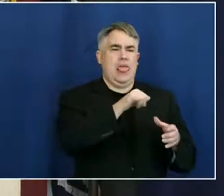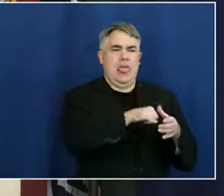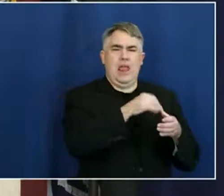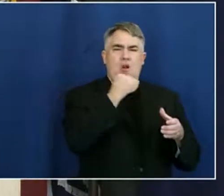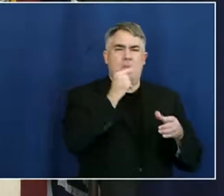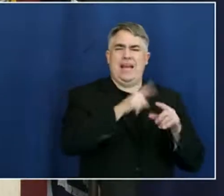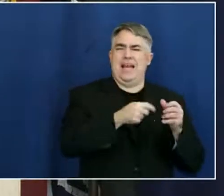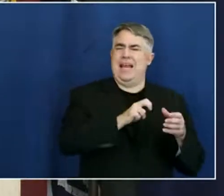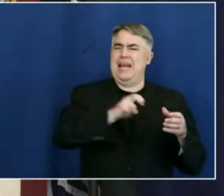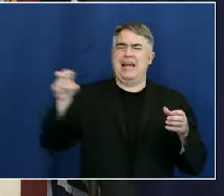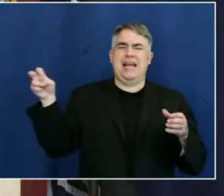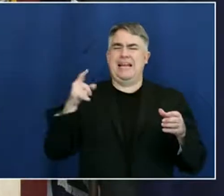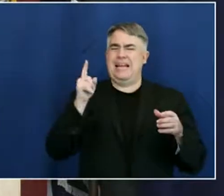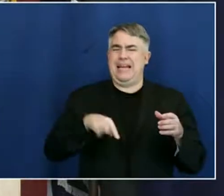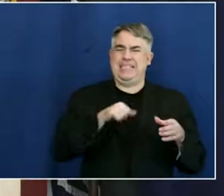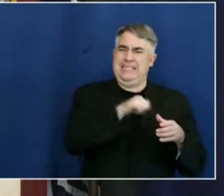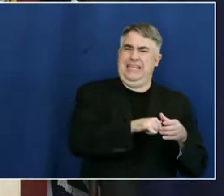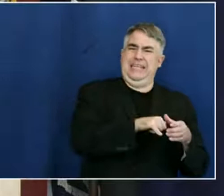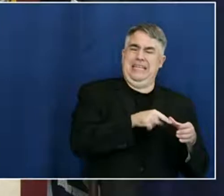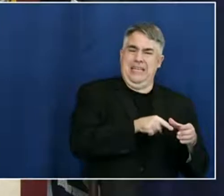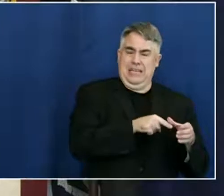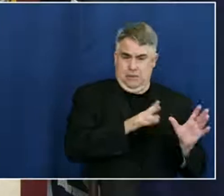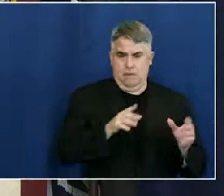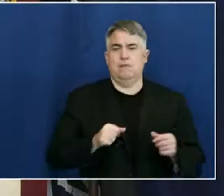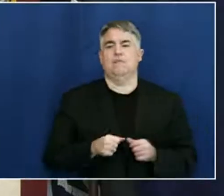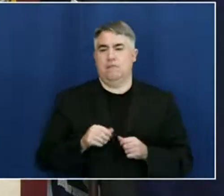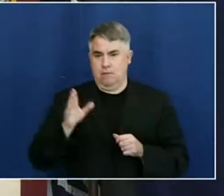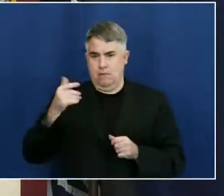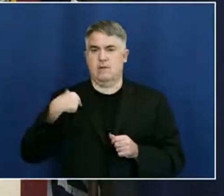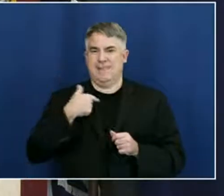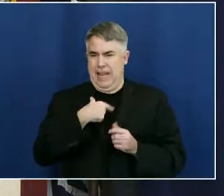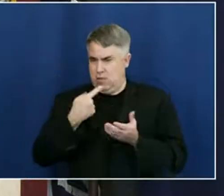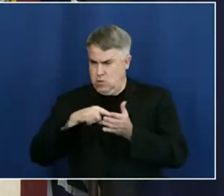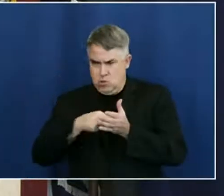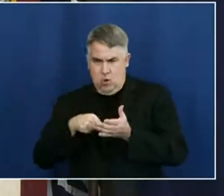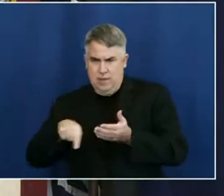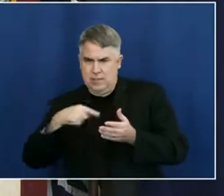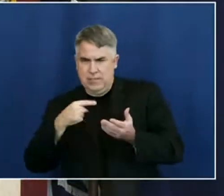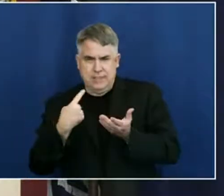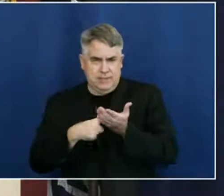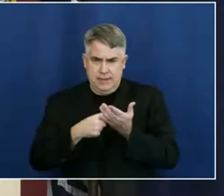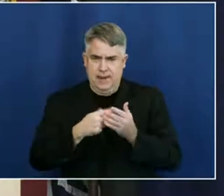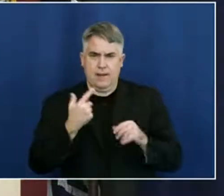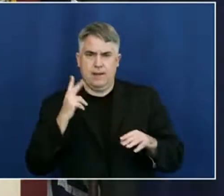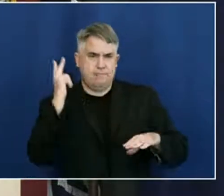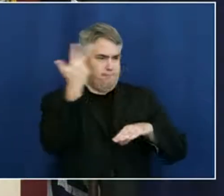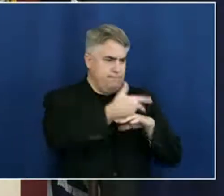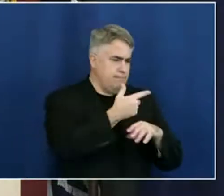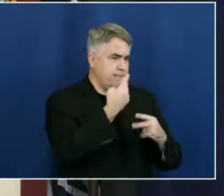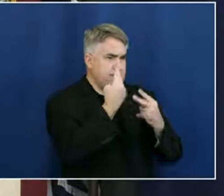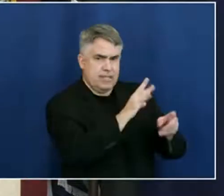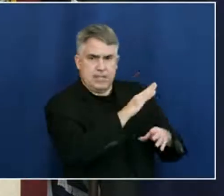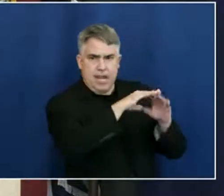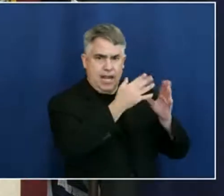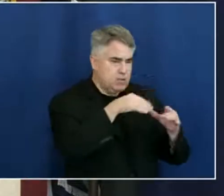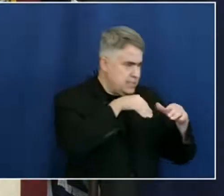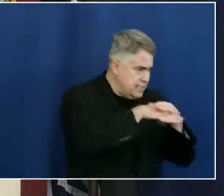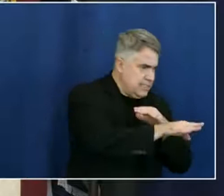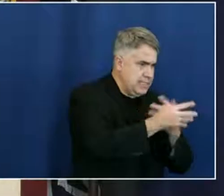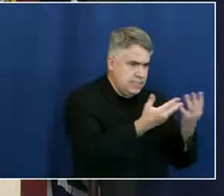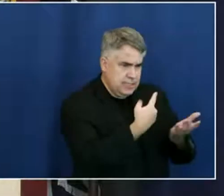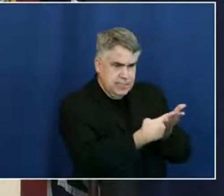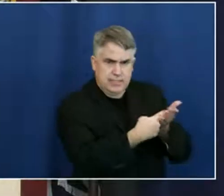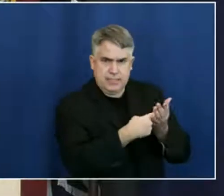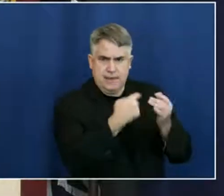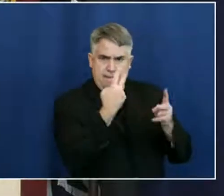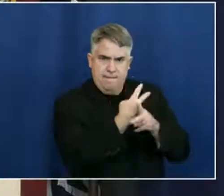our partnership with HEAL, this week we've begun going into those homes and vaccinating those seniors again, limited to those